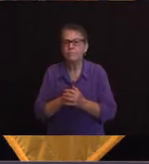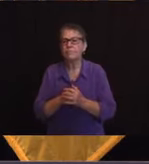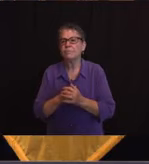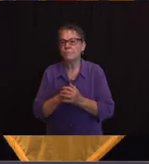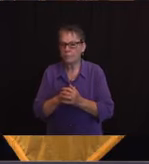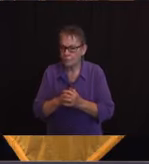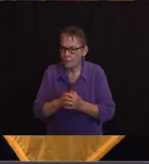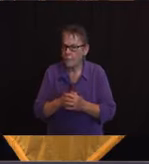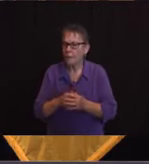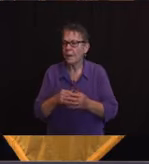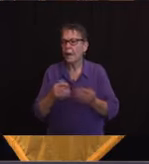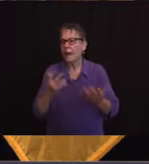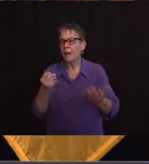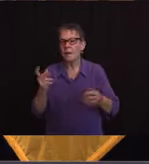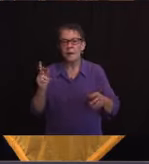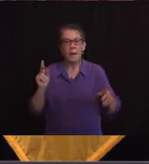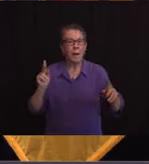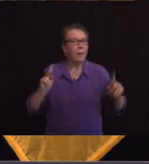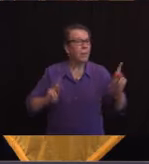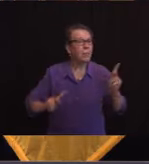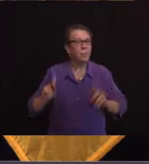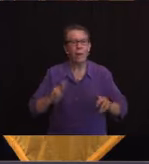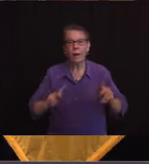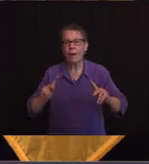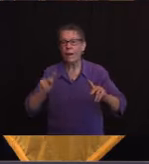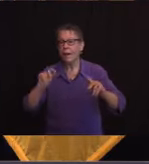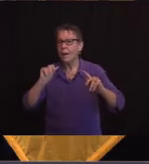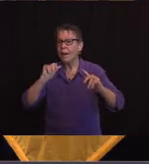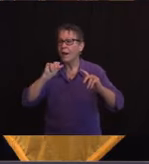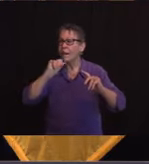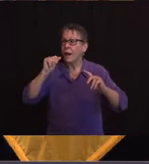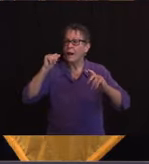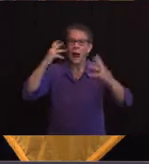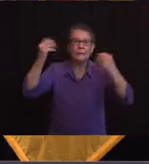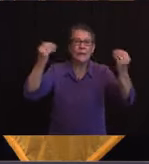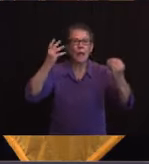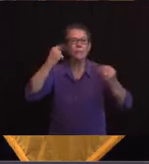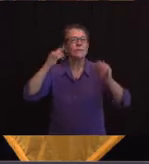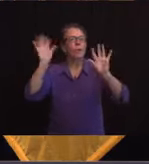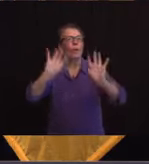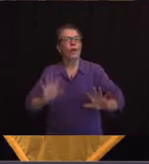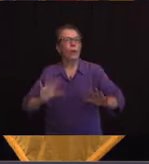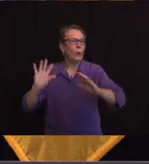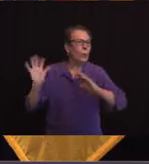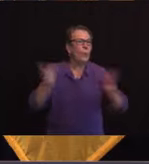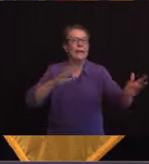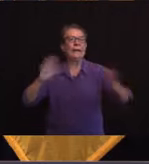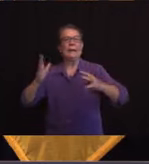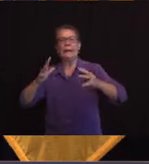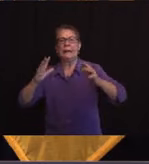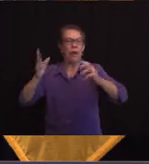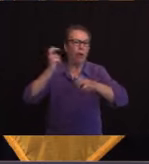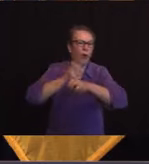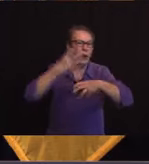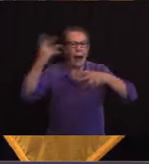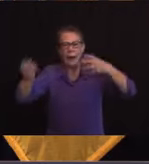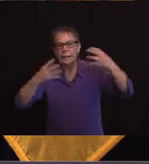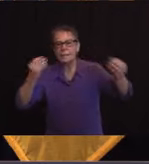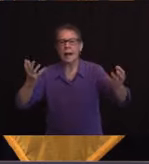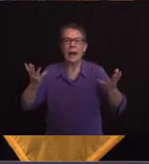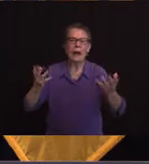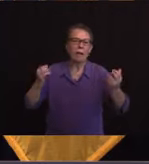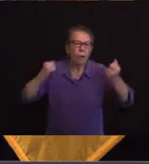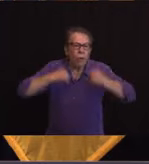assuming they're not getting rained on. We just are not in the position where a lot of states in the South are right now that can conduct a lot of their lives